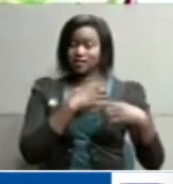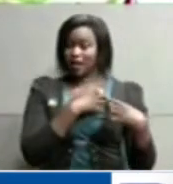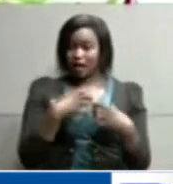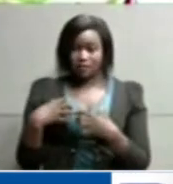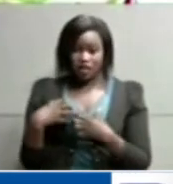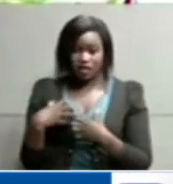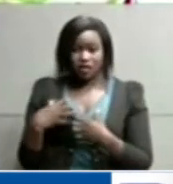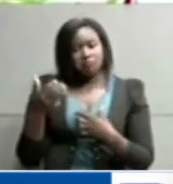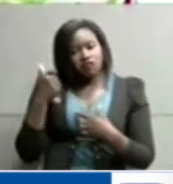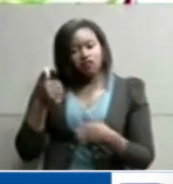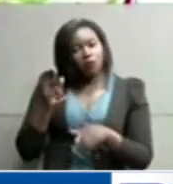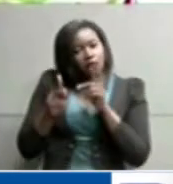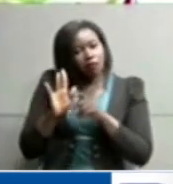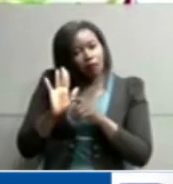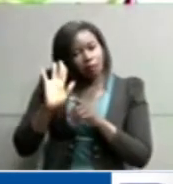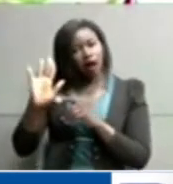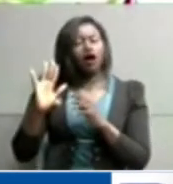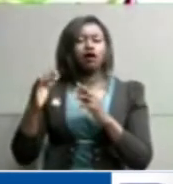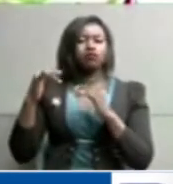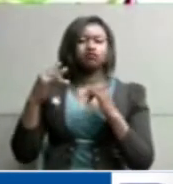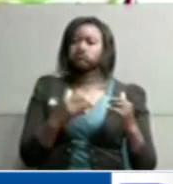was a people's war.